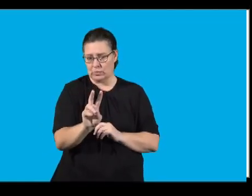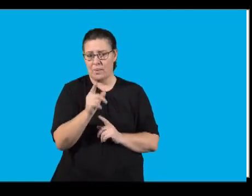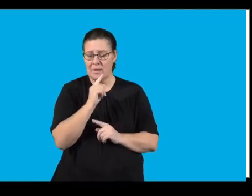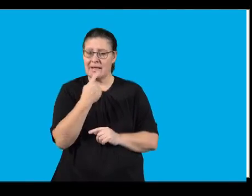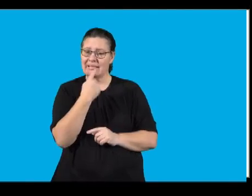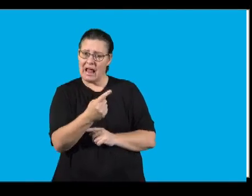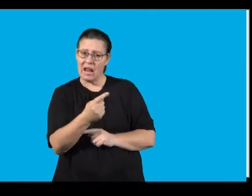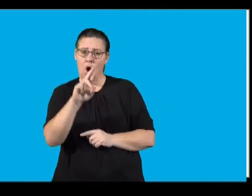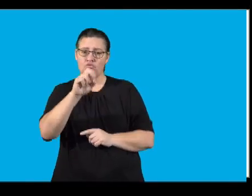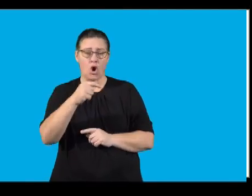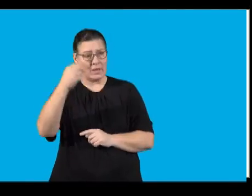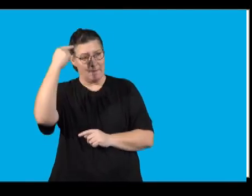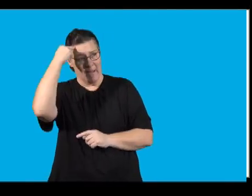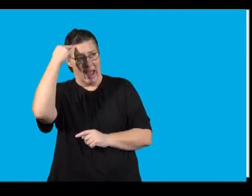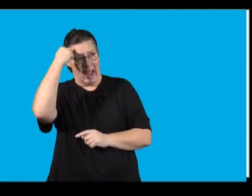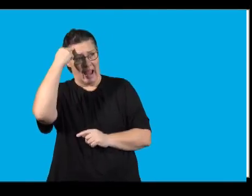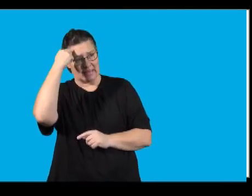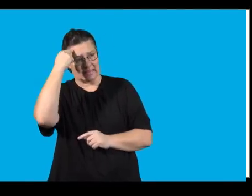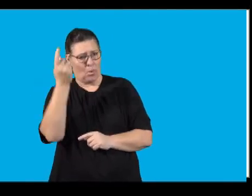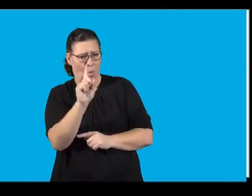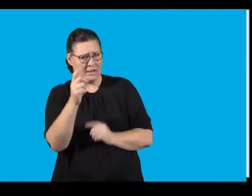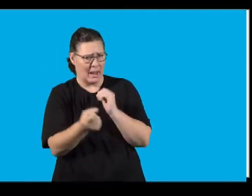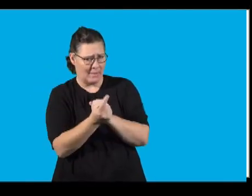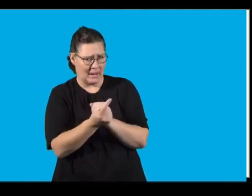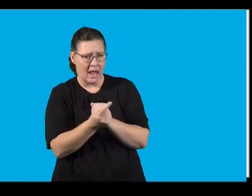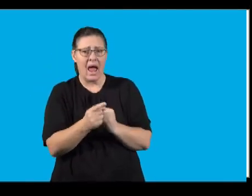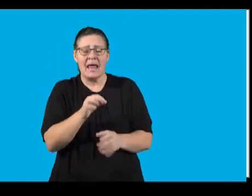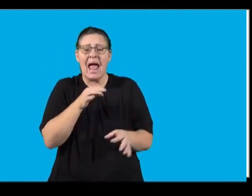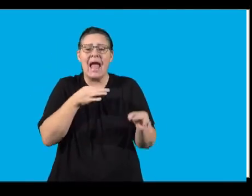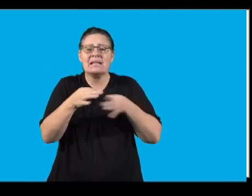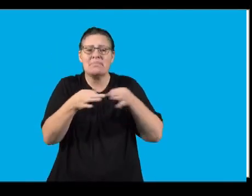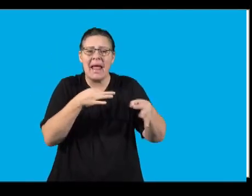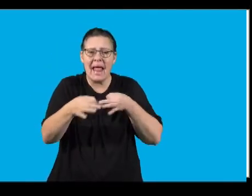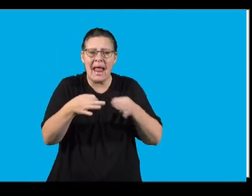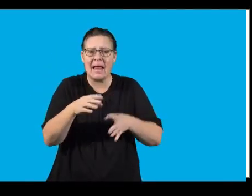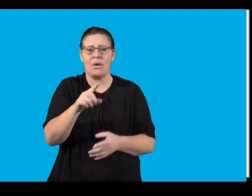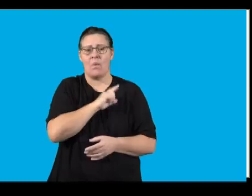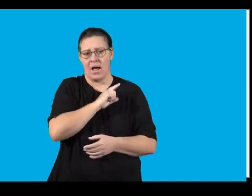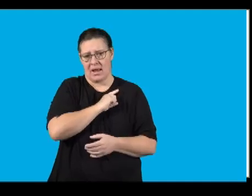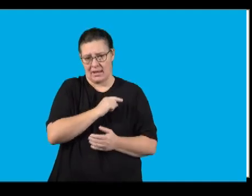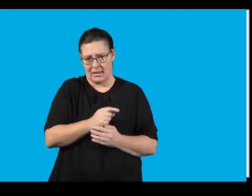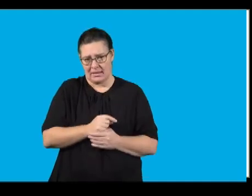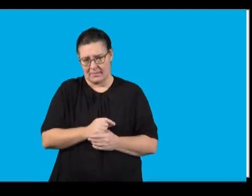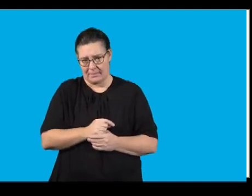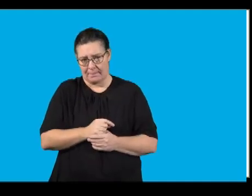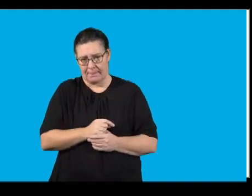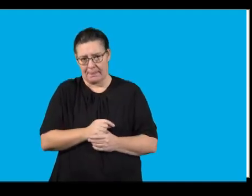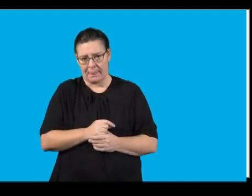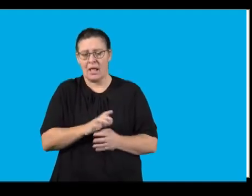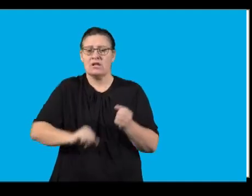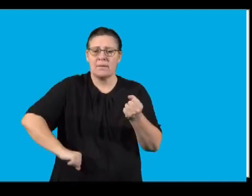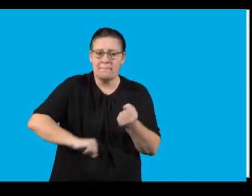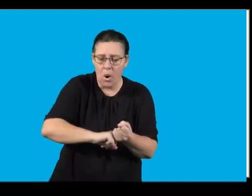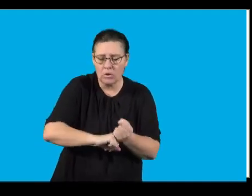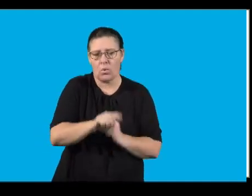So you need to tell me what Ross's state of mind is, and that's going to give you 1 mark. And then you earn the other mark by